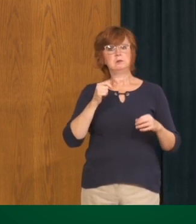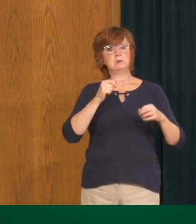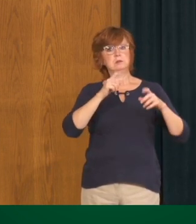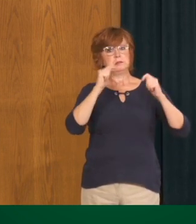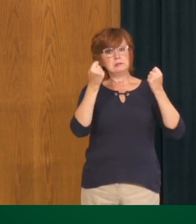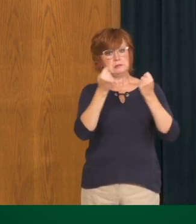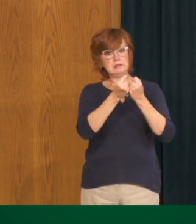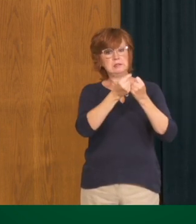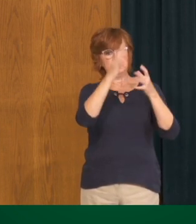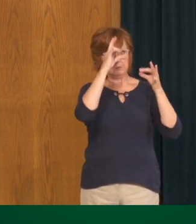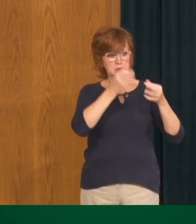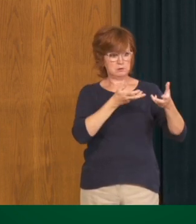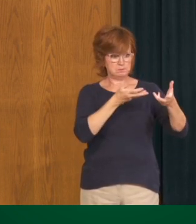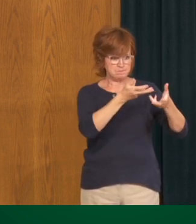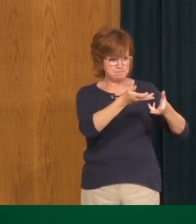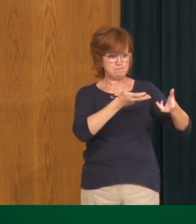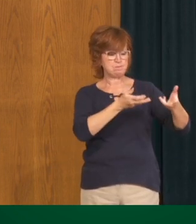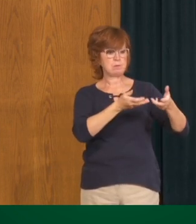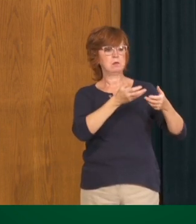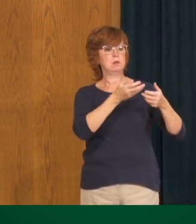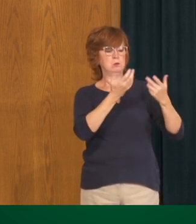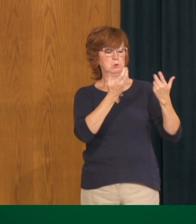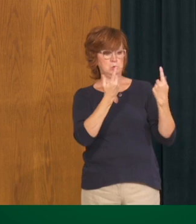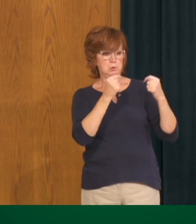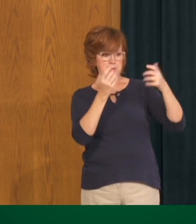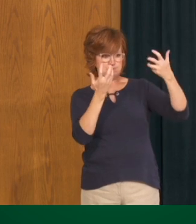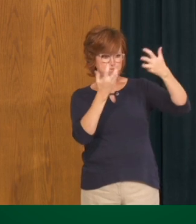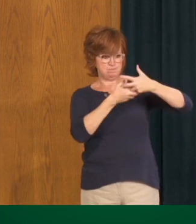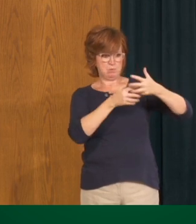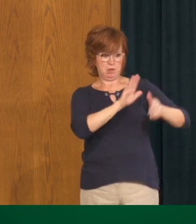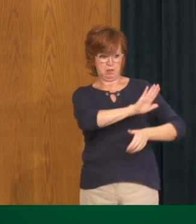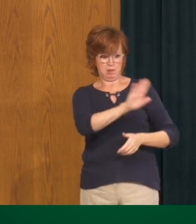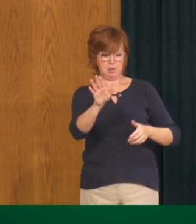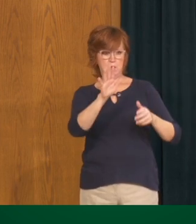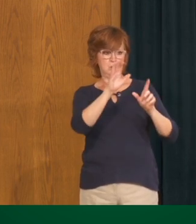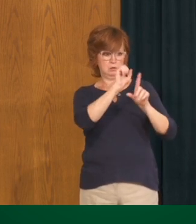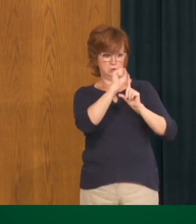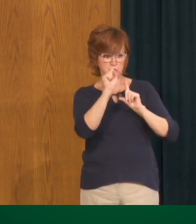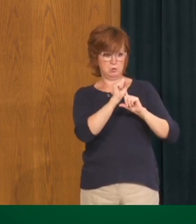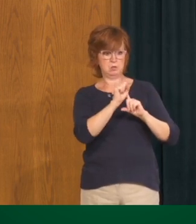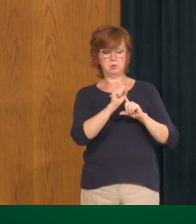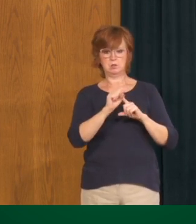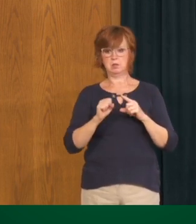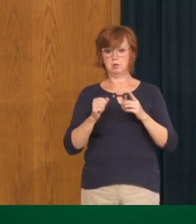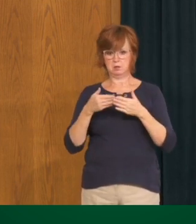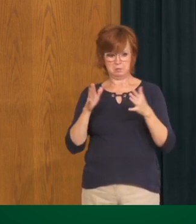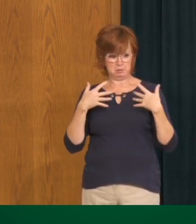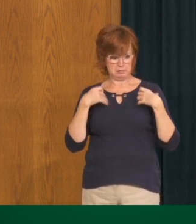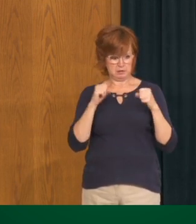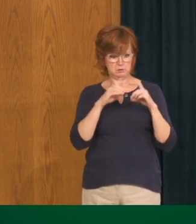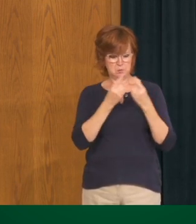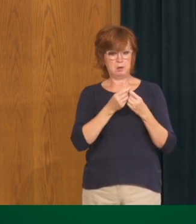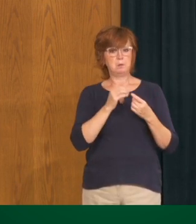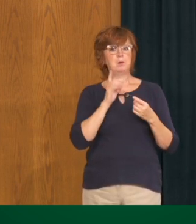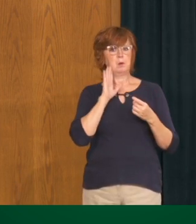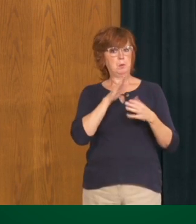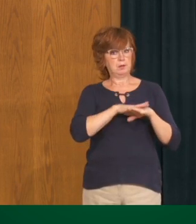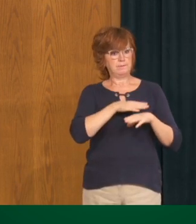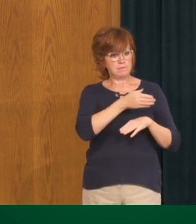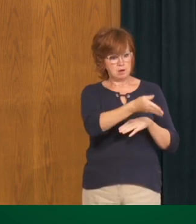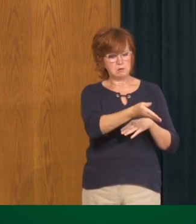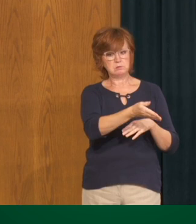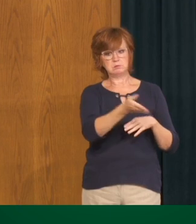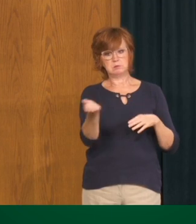certainly those decisions won't be made in isolation by the administration of a school division without the input from local public health. As I mentioned before,